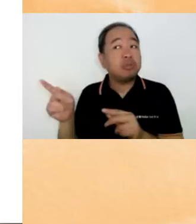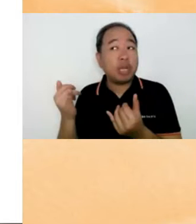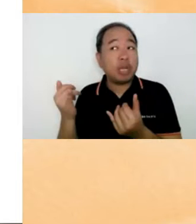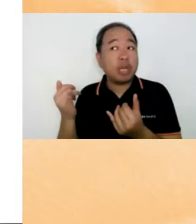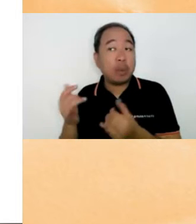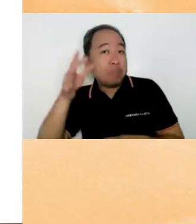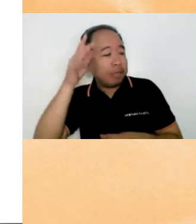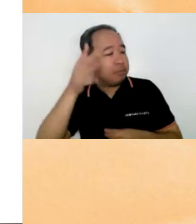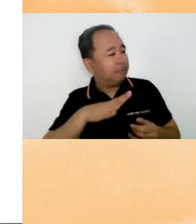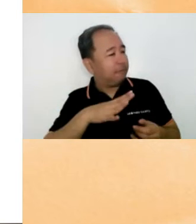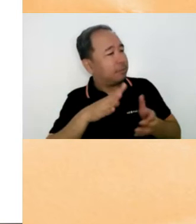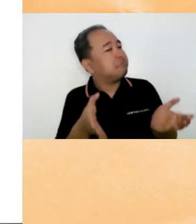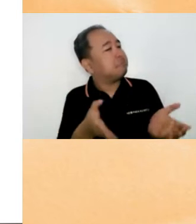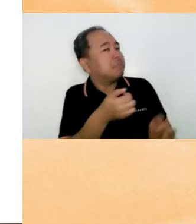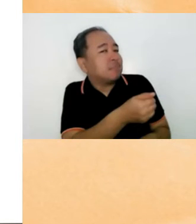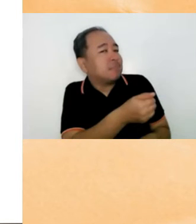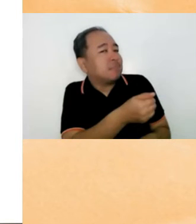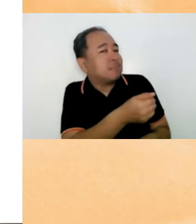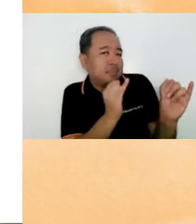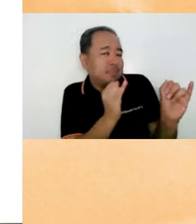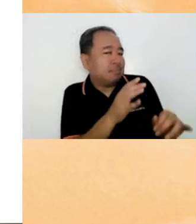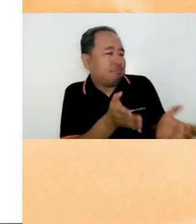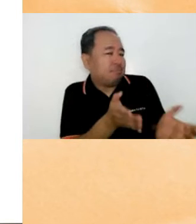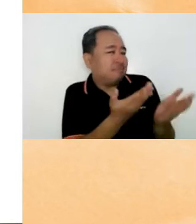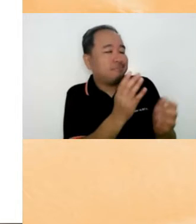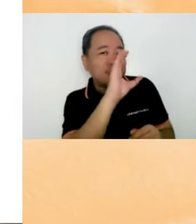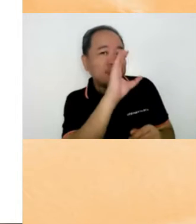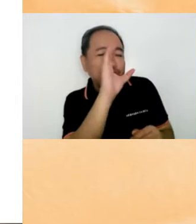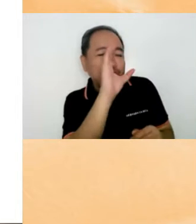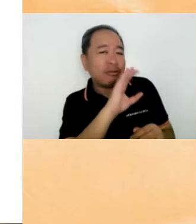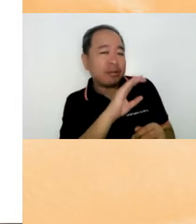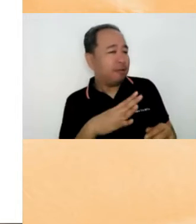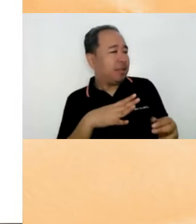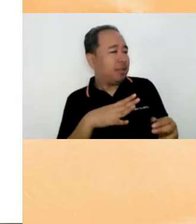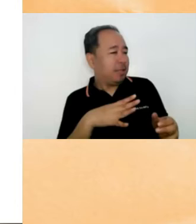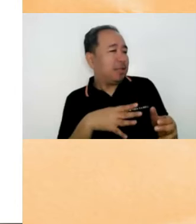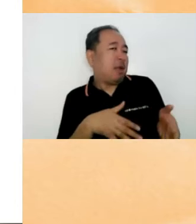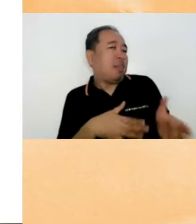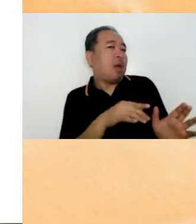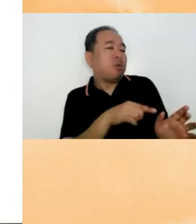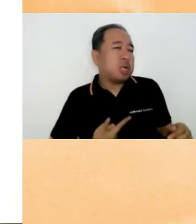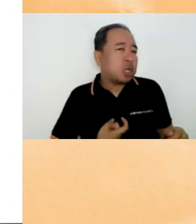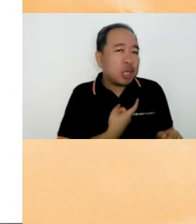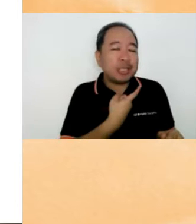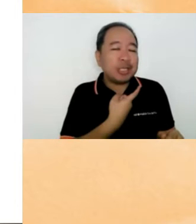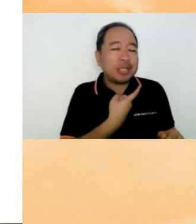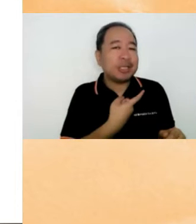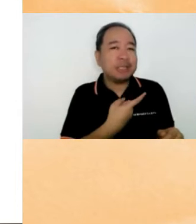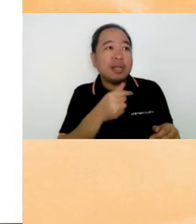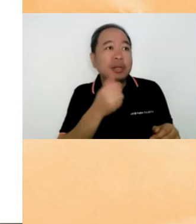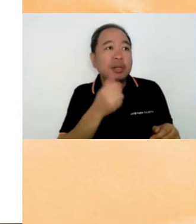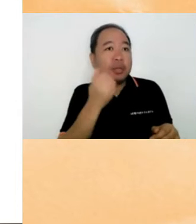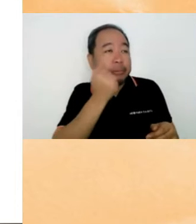his own. Don't be afraid that the child will get hurt. As they say, you don't get out of childhood